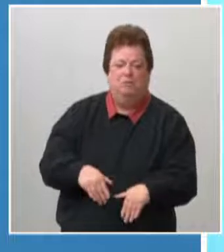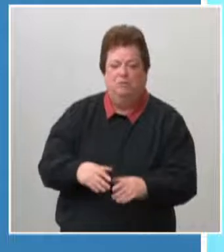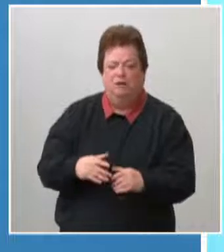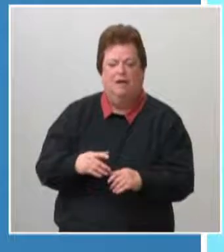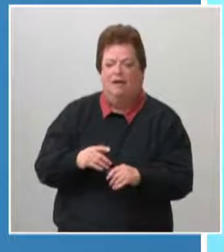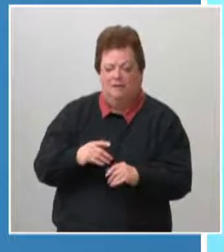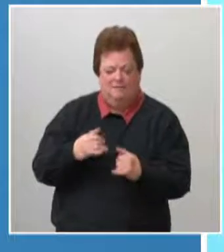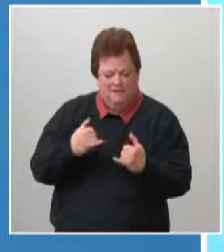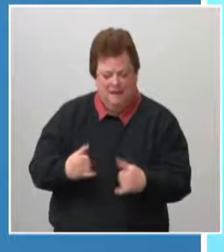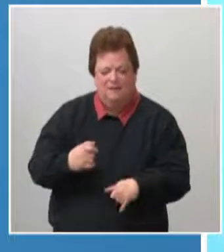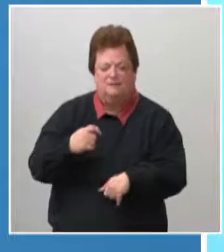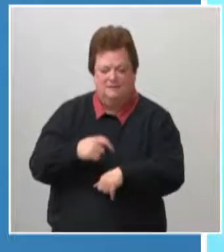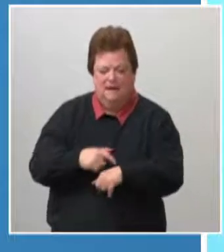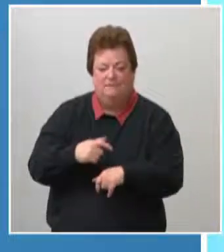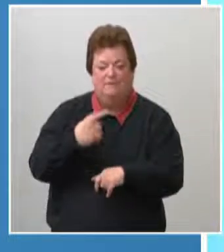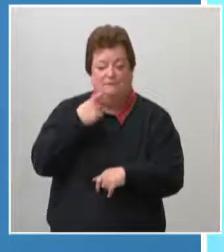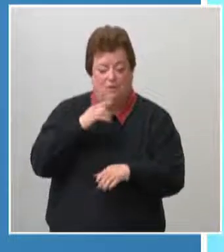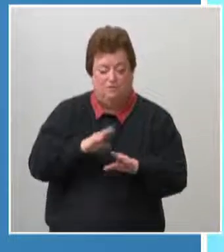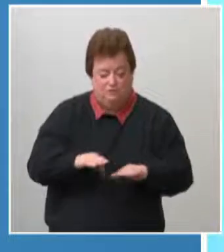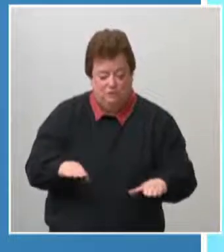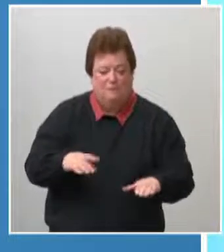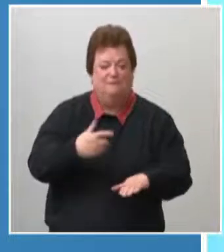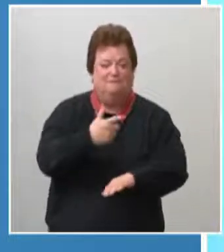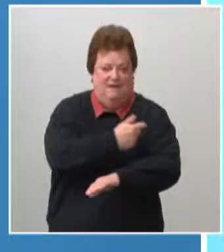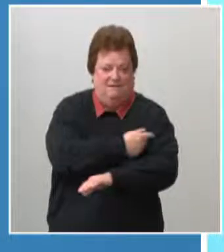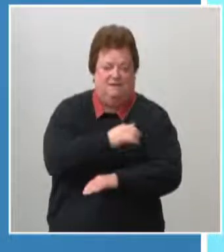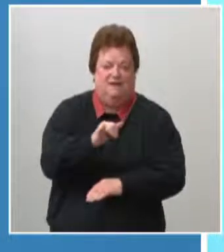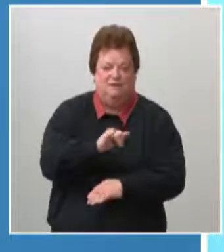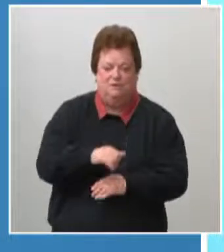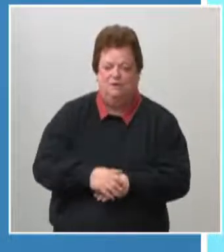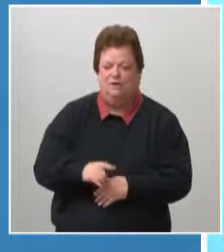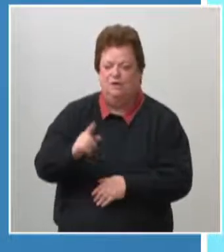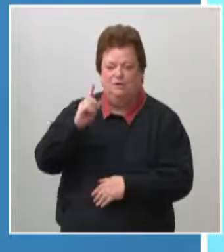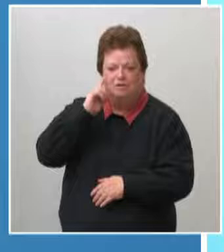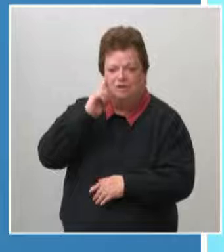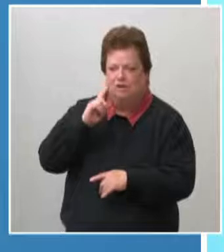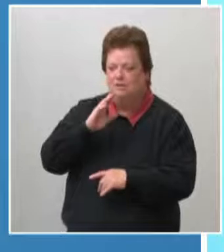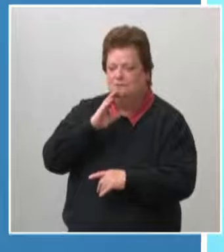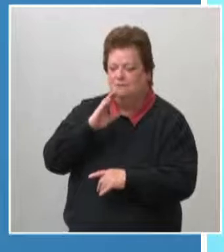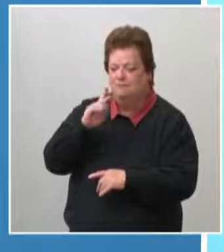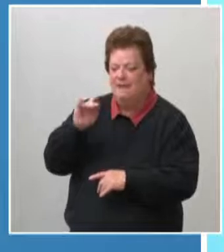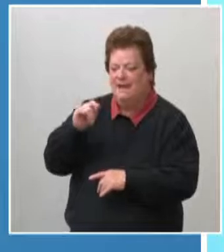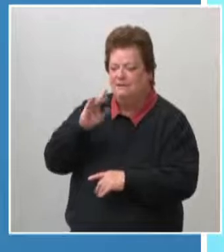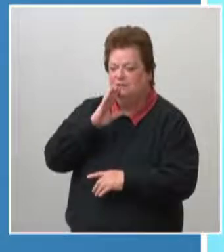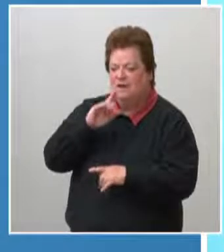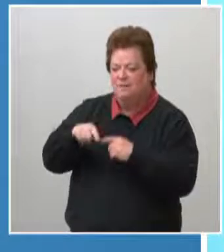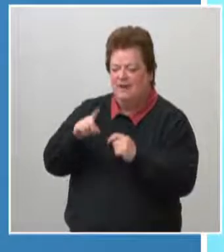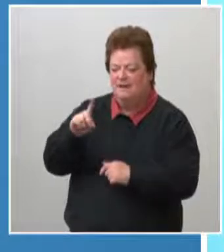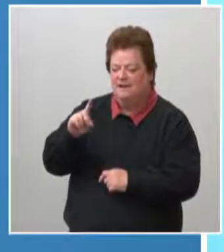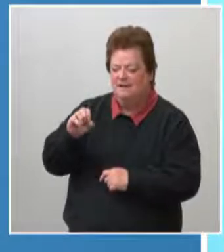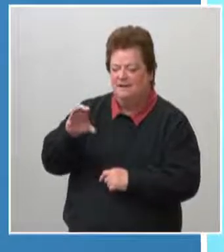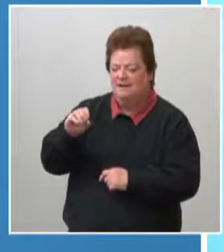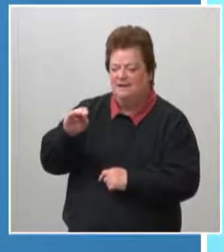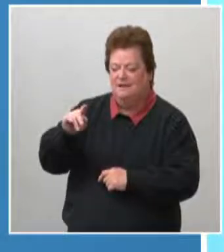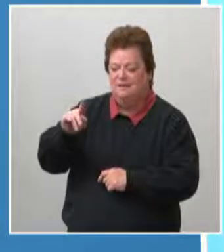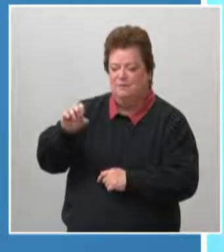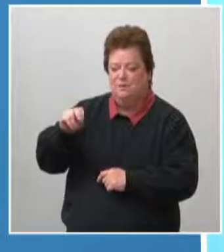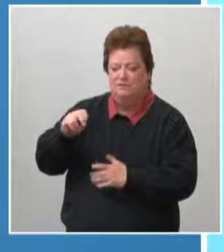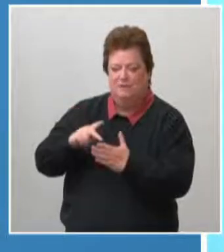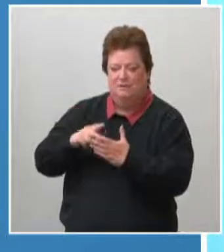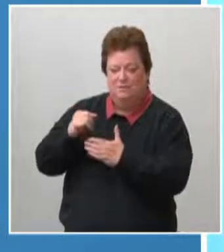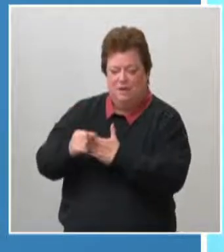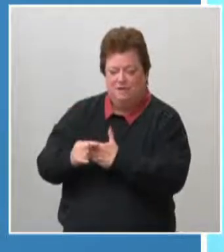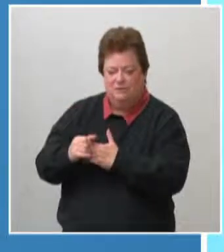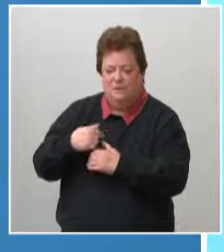get them vaccinated. You heard Pat talk about the decompression project. That's been very helpful. We've been able